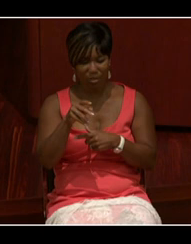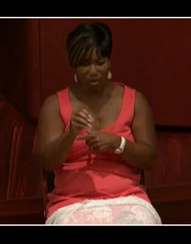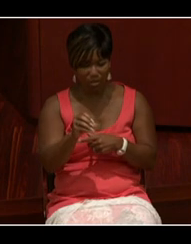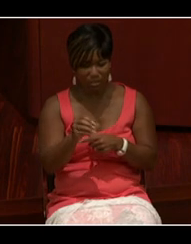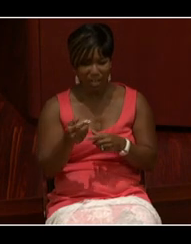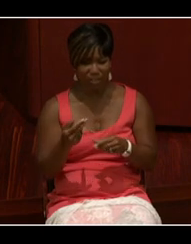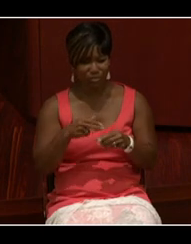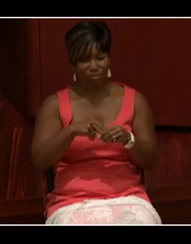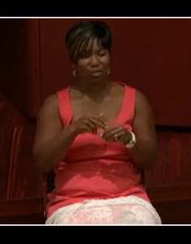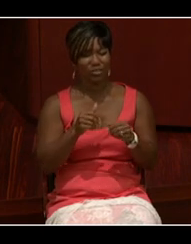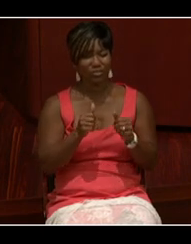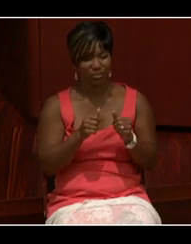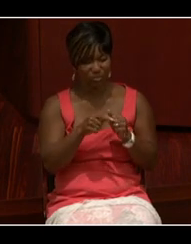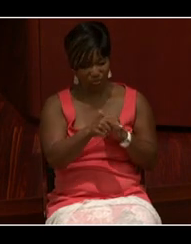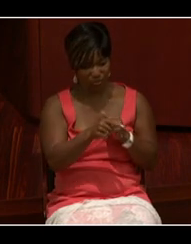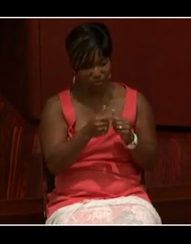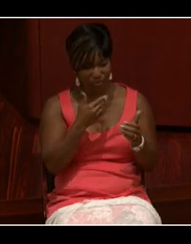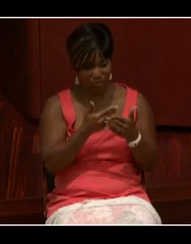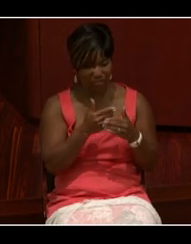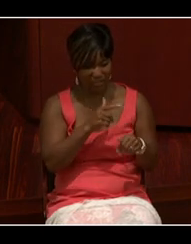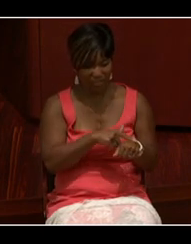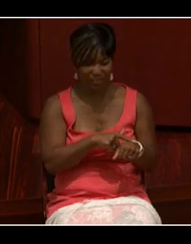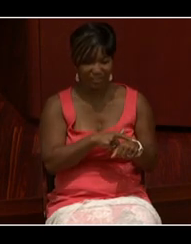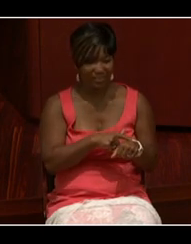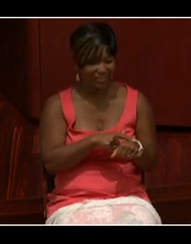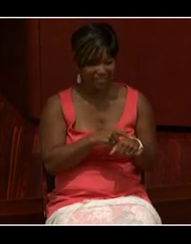join you in your good time," end quote.